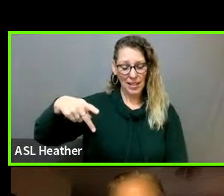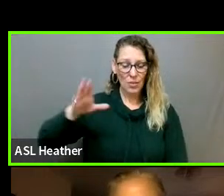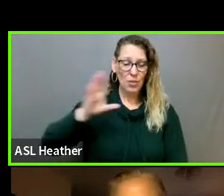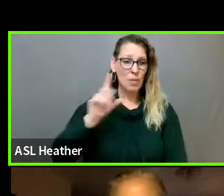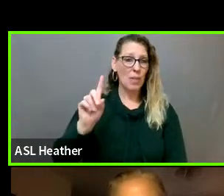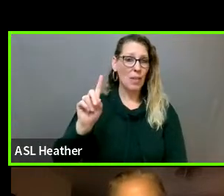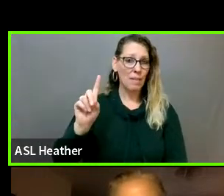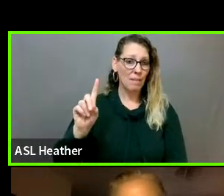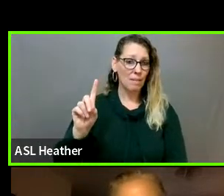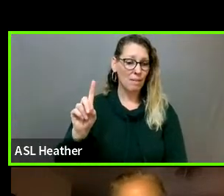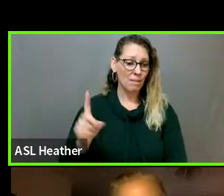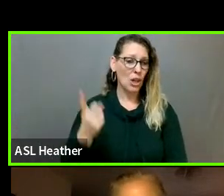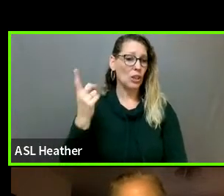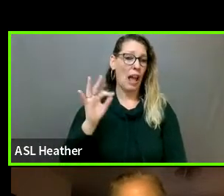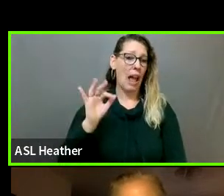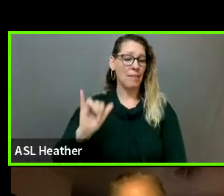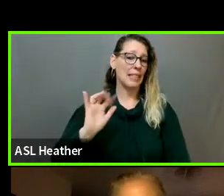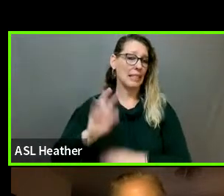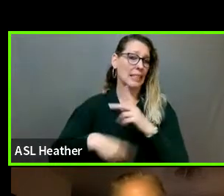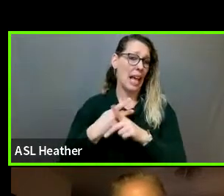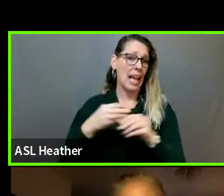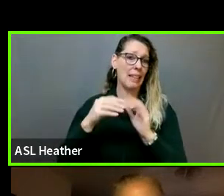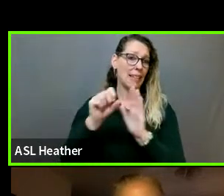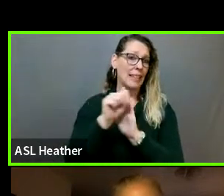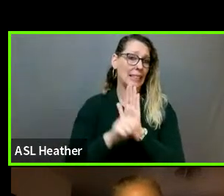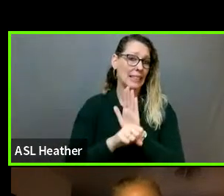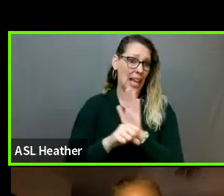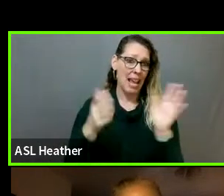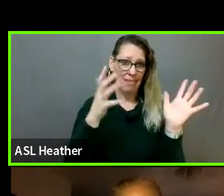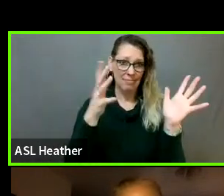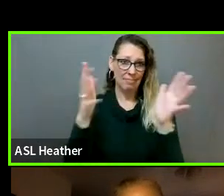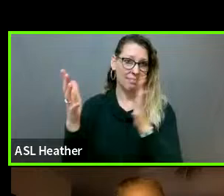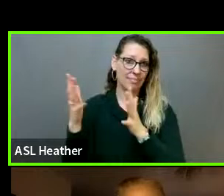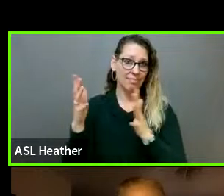first partnership of its kind in the state. Very